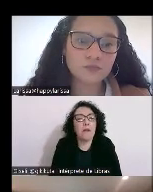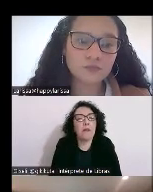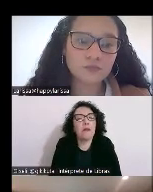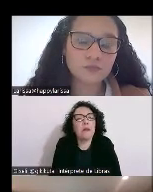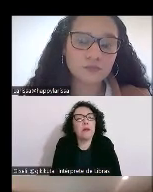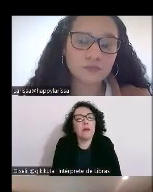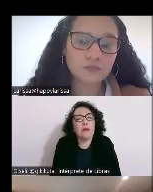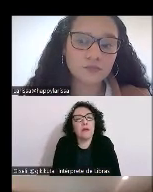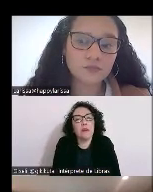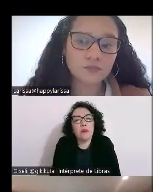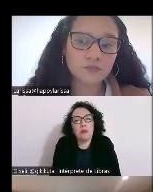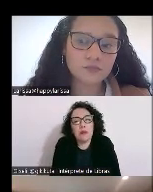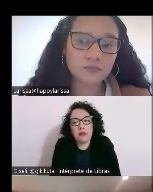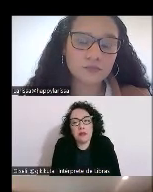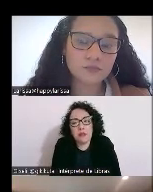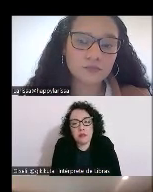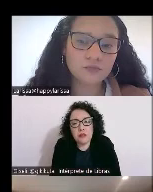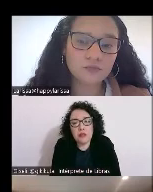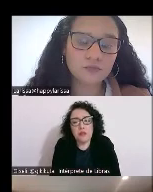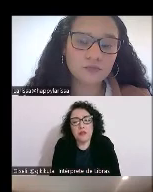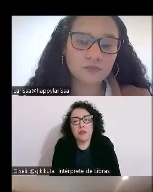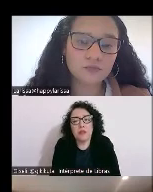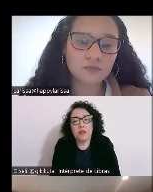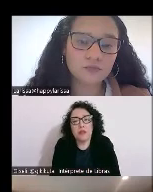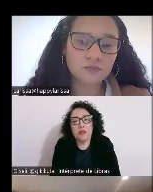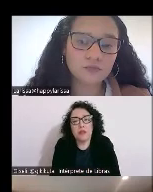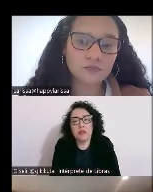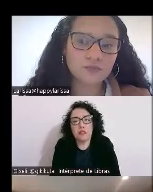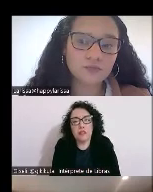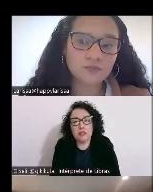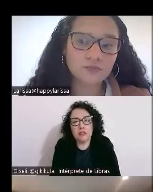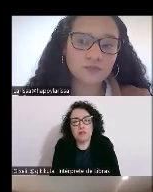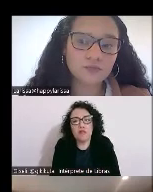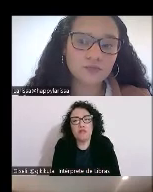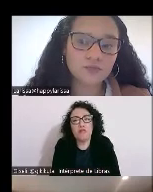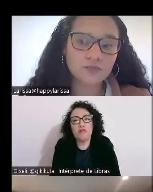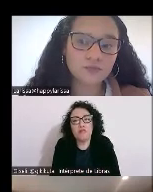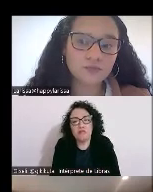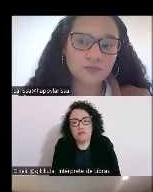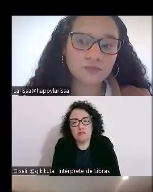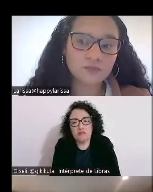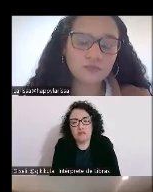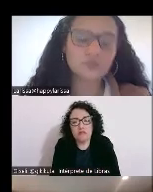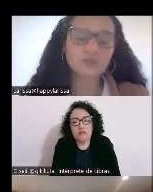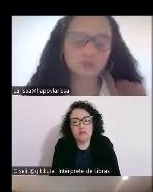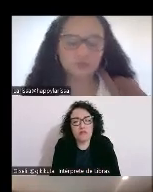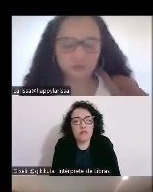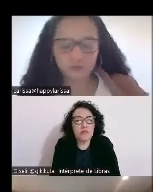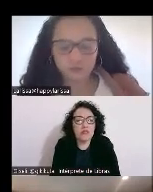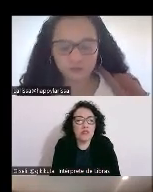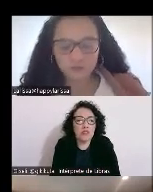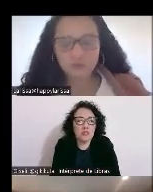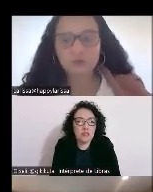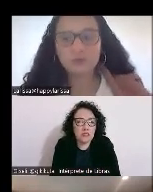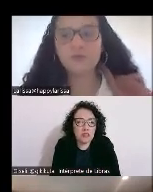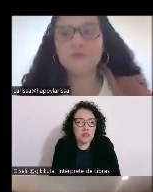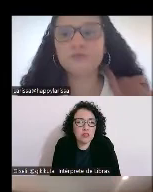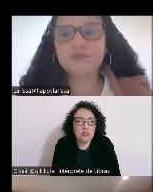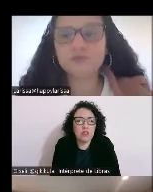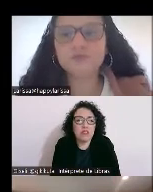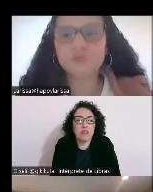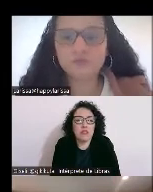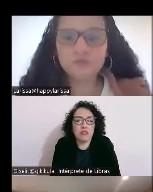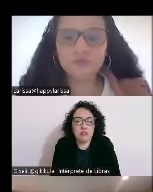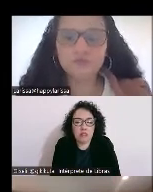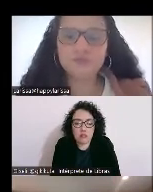a quotation about dreams, and I believe that if we want to change our schools, we have to have a dream about